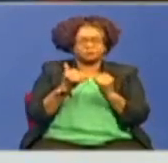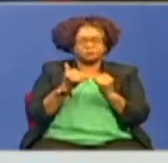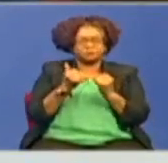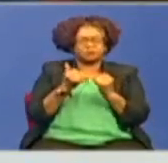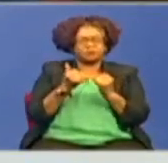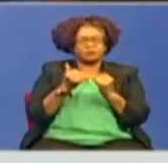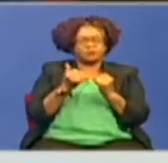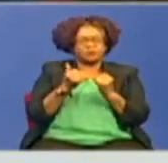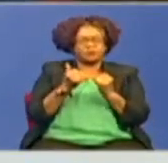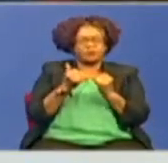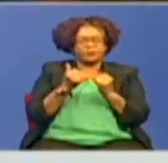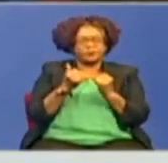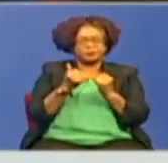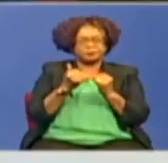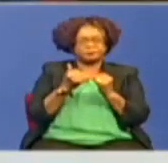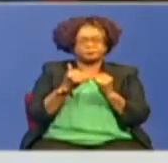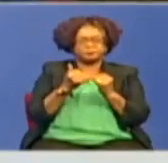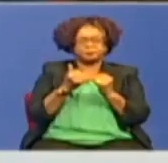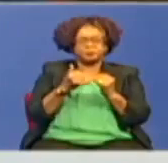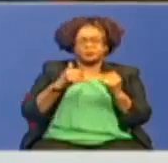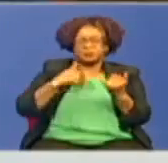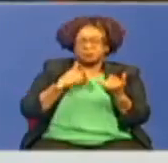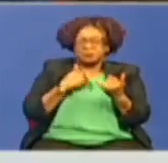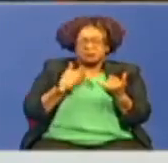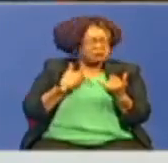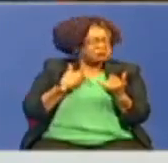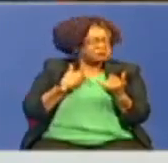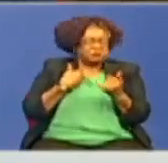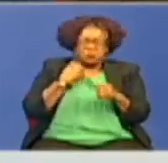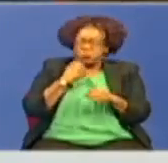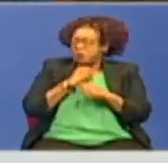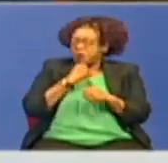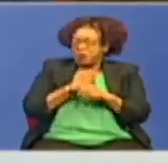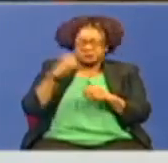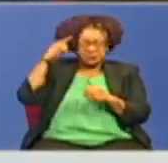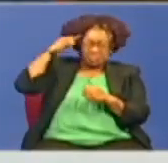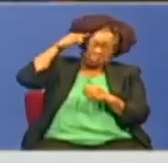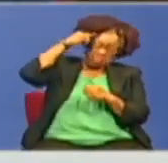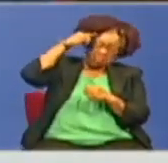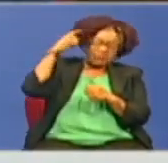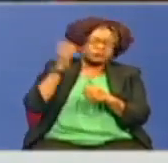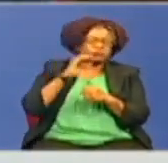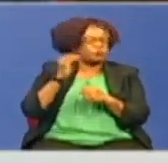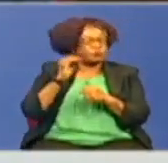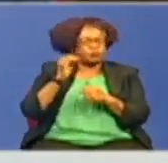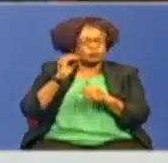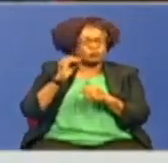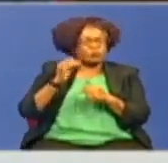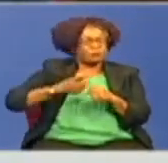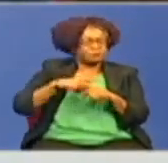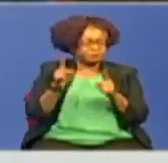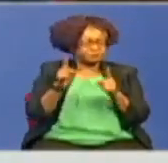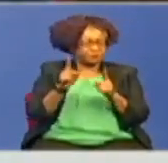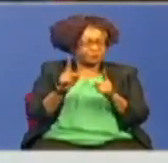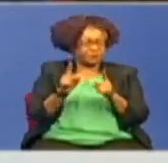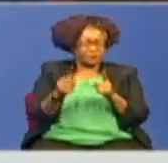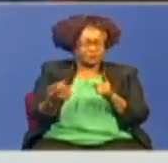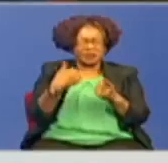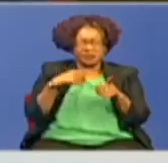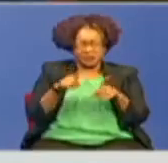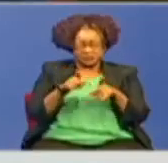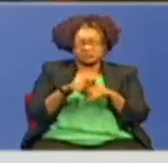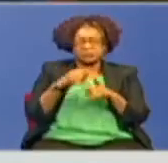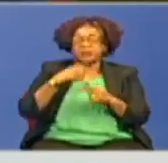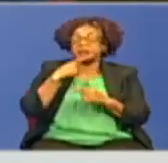As a CEO, I did not work under any pressure whatsoever. As I said,